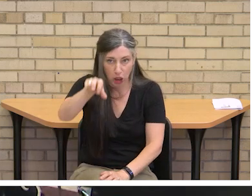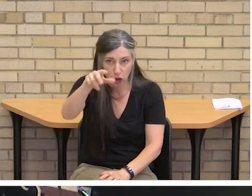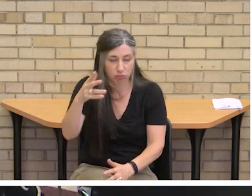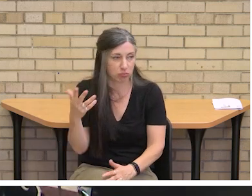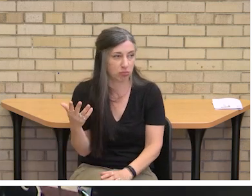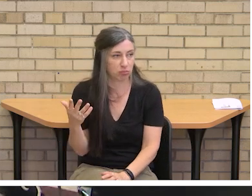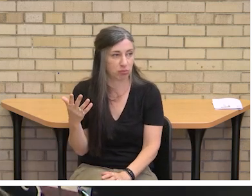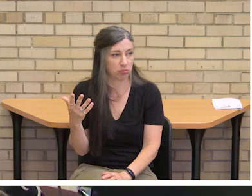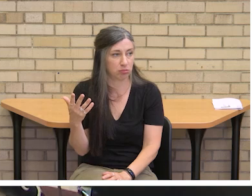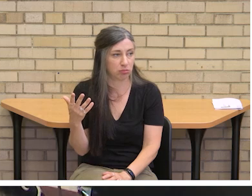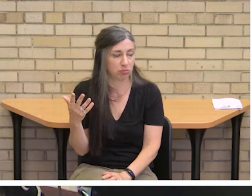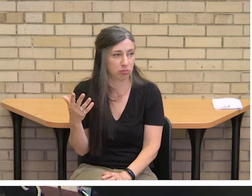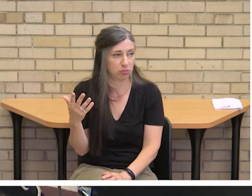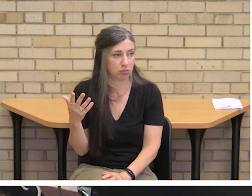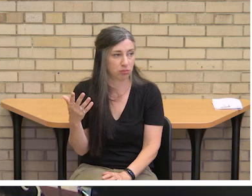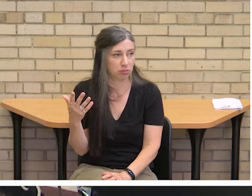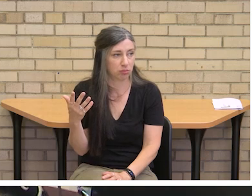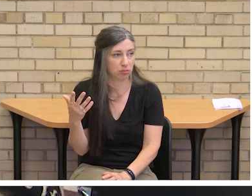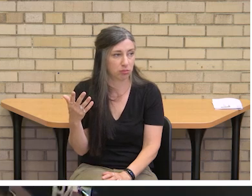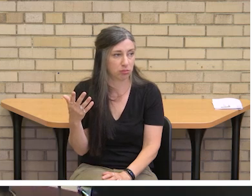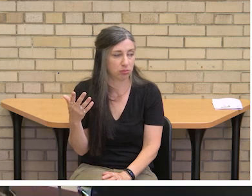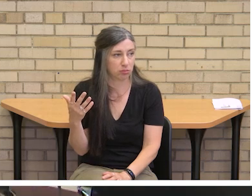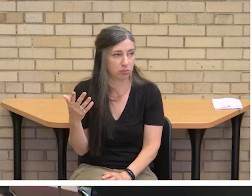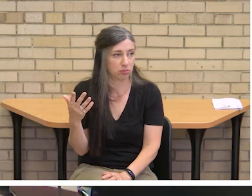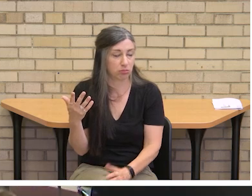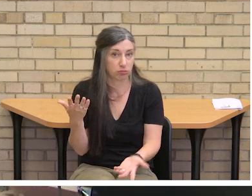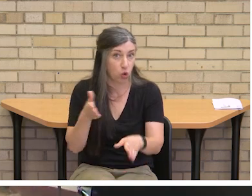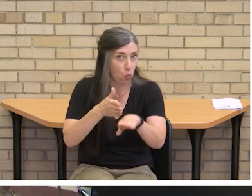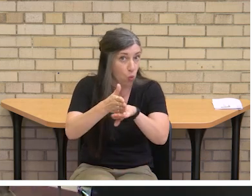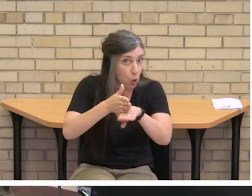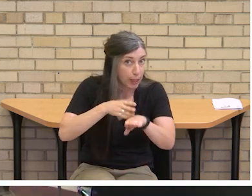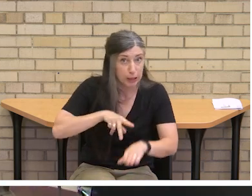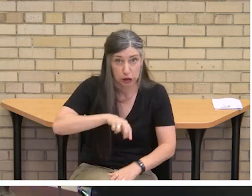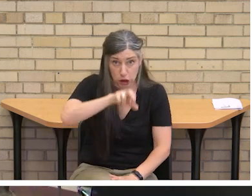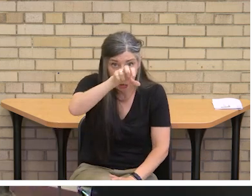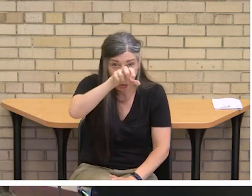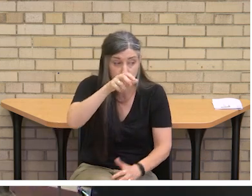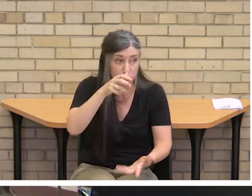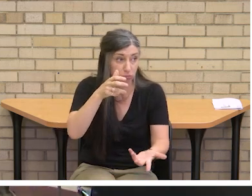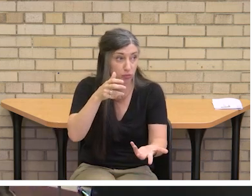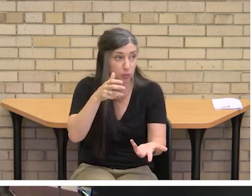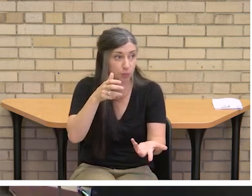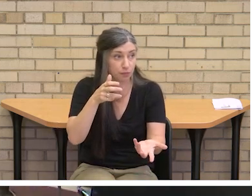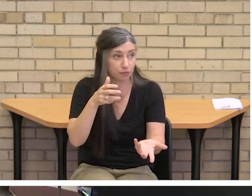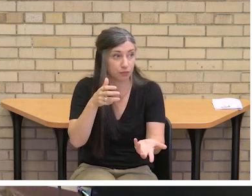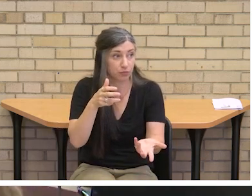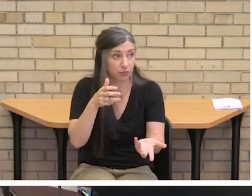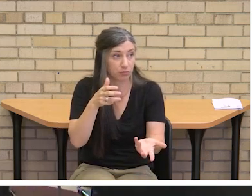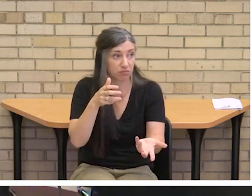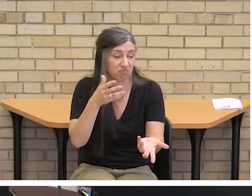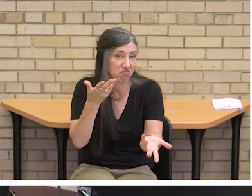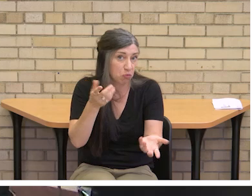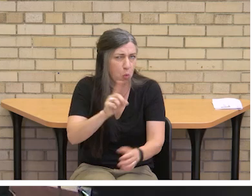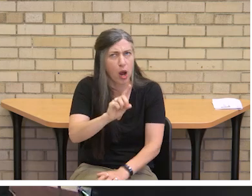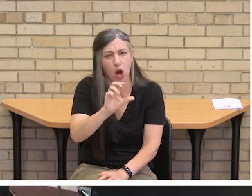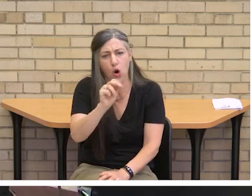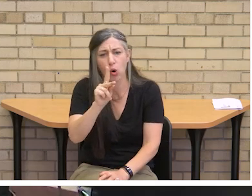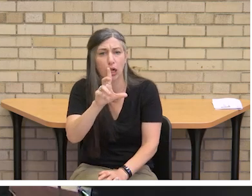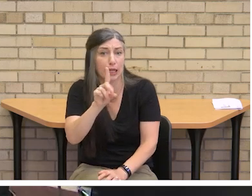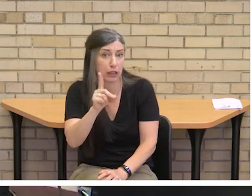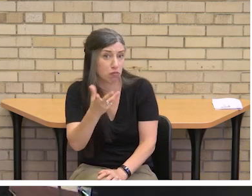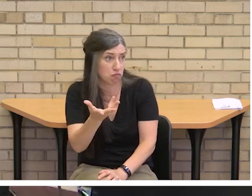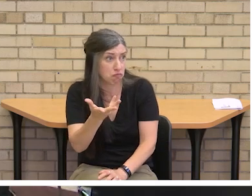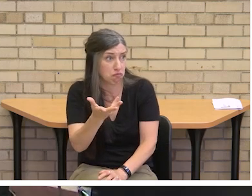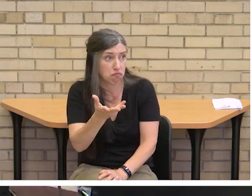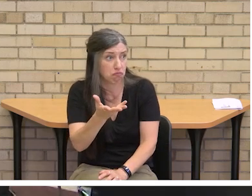addition. One would be to build a wooden stair down, let's say in Oakland Square,